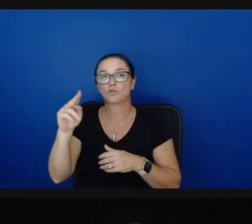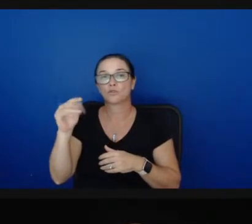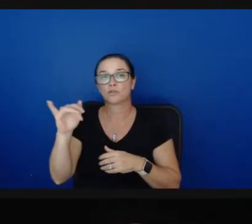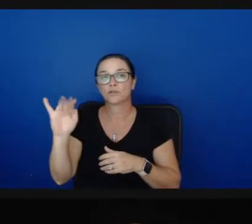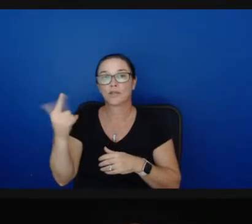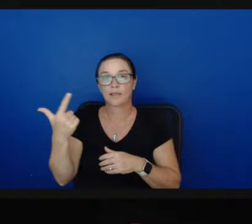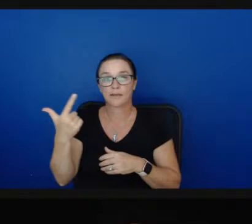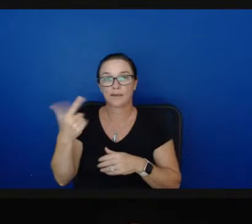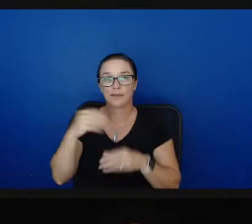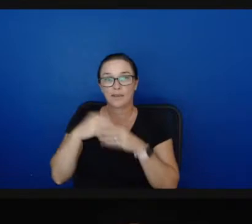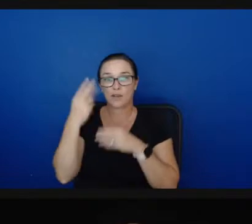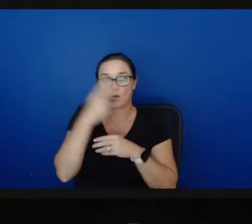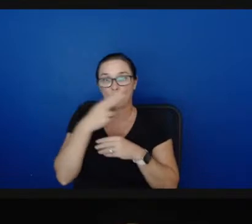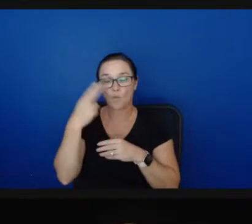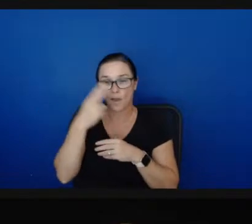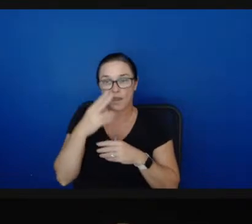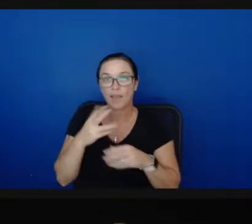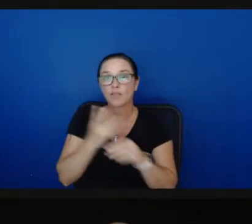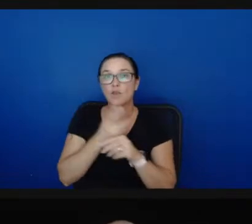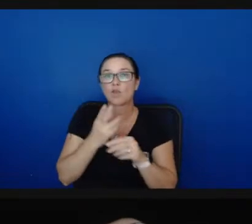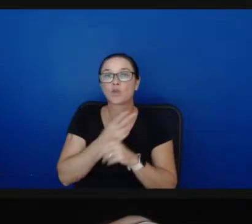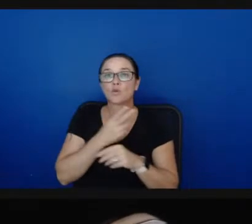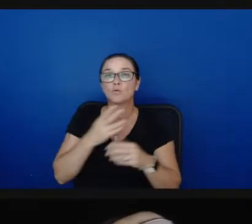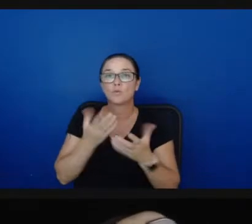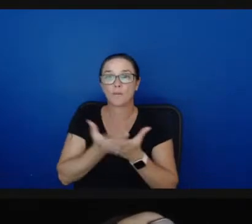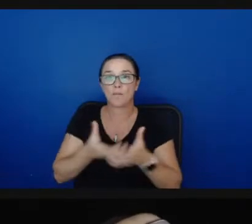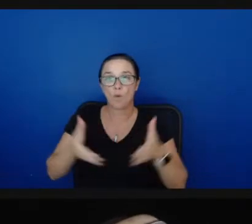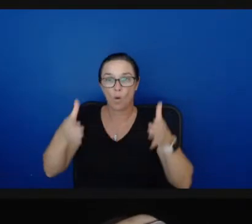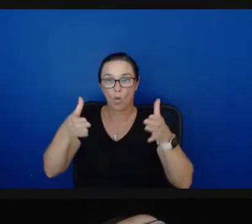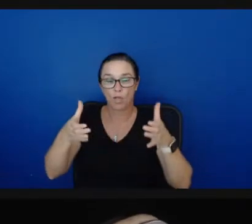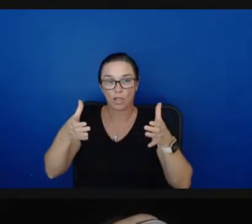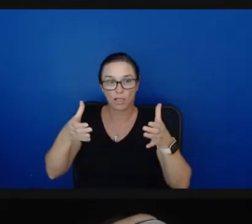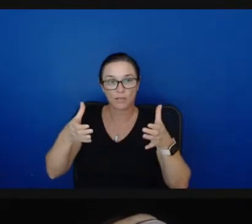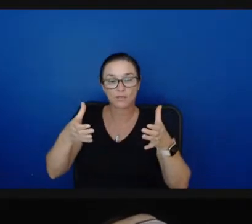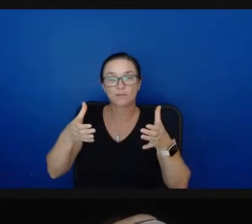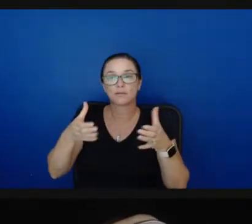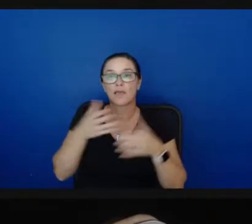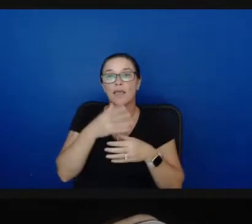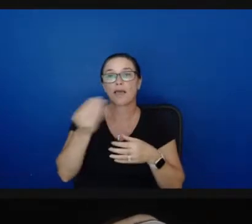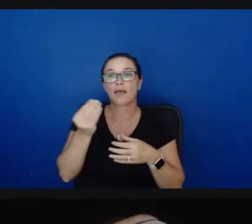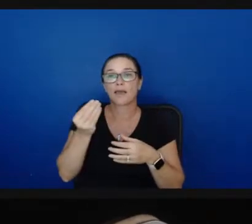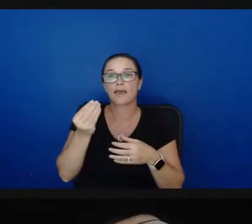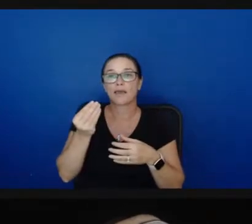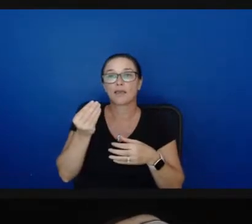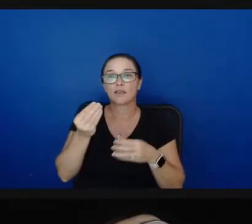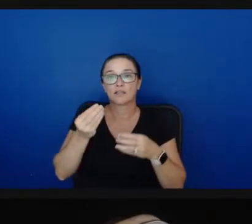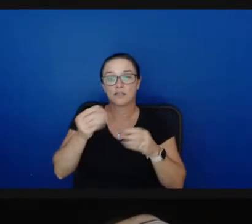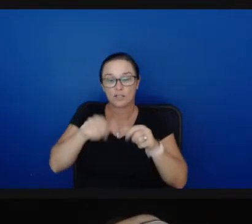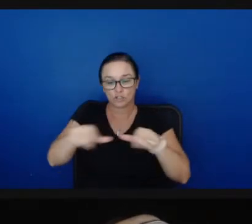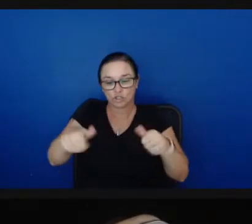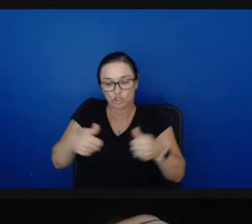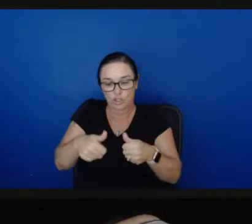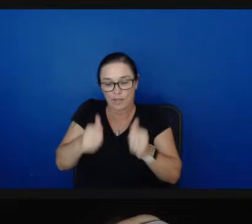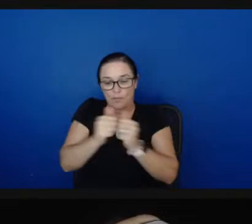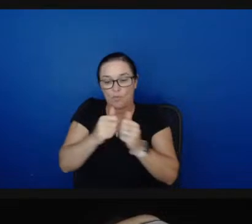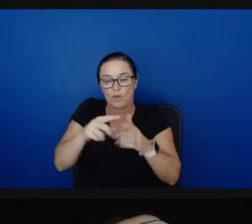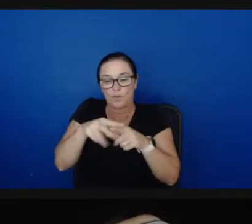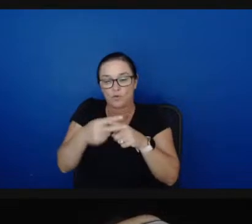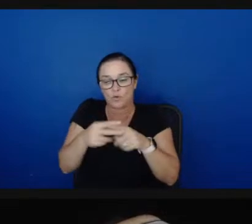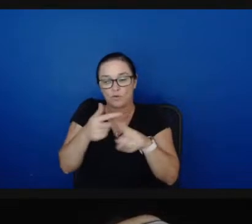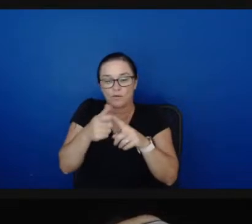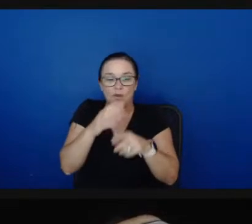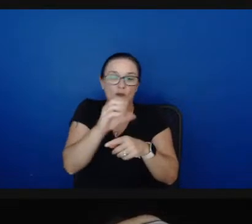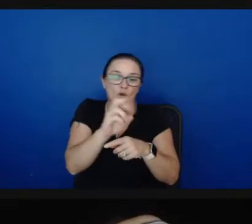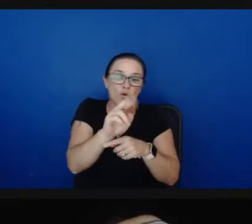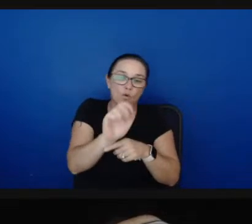And so they're using wooden bowls and shaping them with tools from coral, lava, or